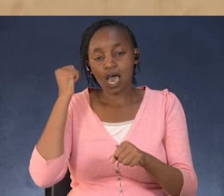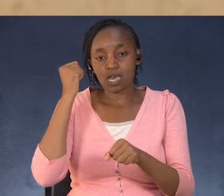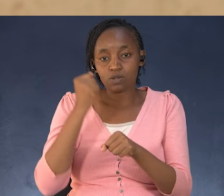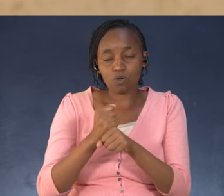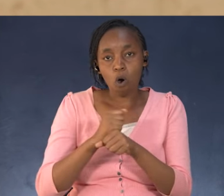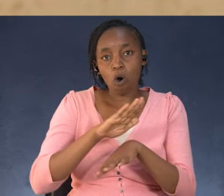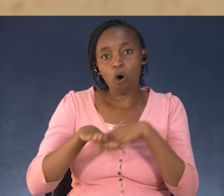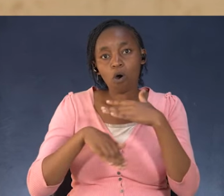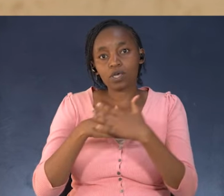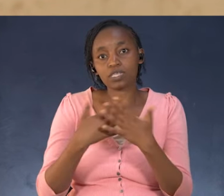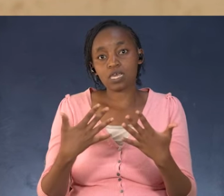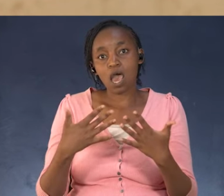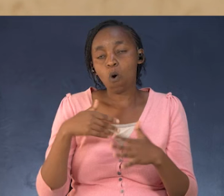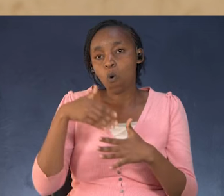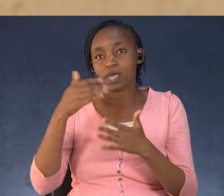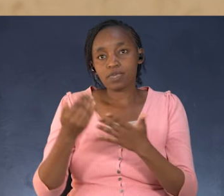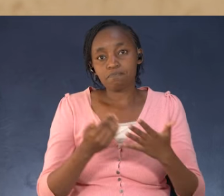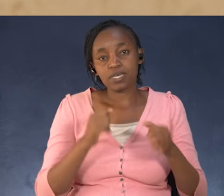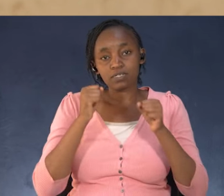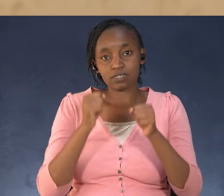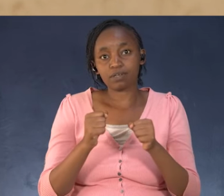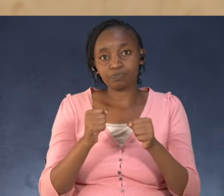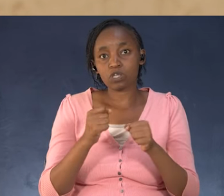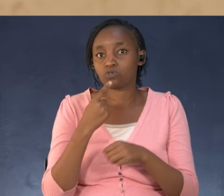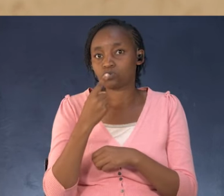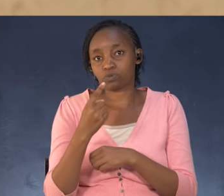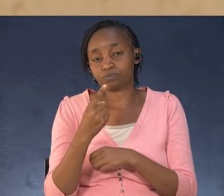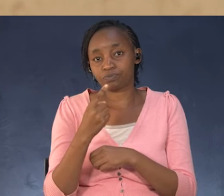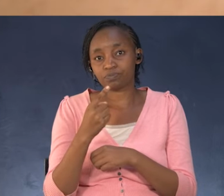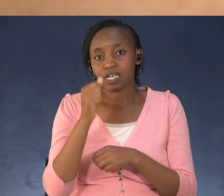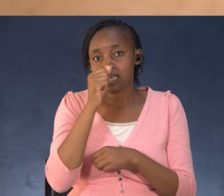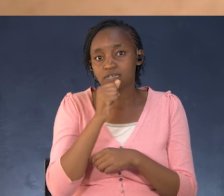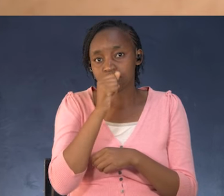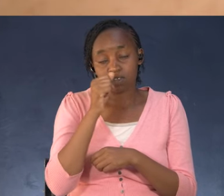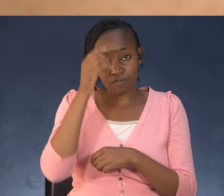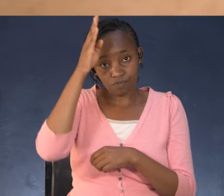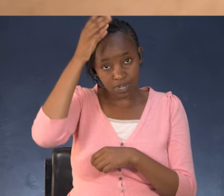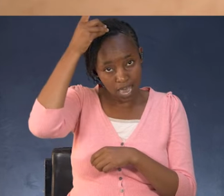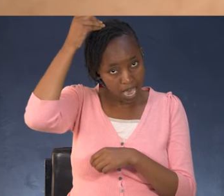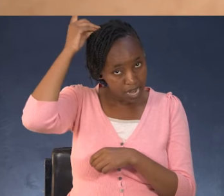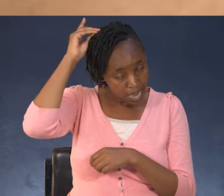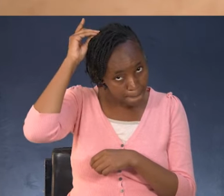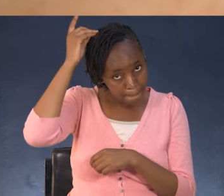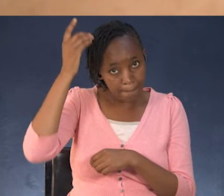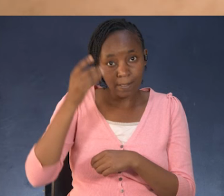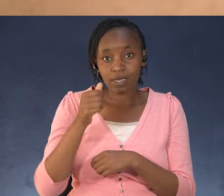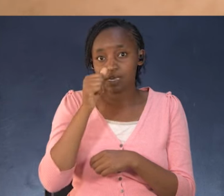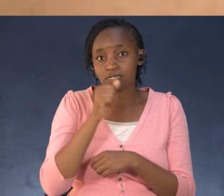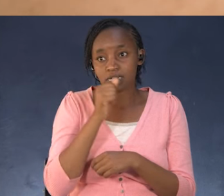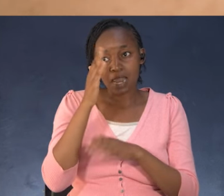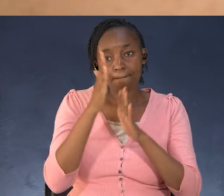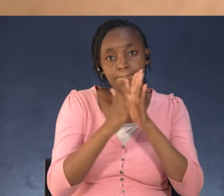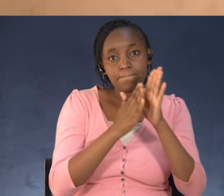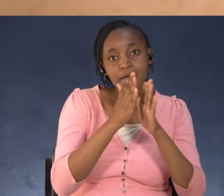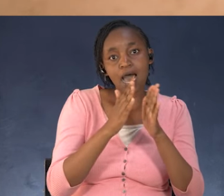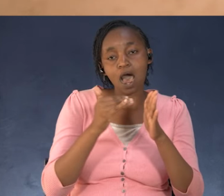do all things through Christ who strengthens me. And so, the secret of Daniel, the